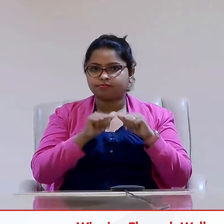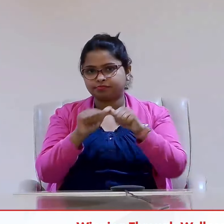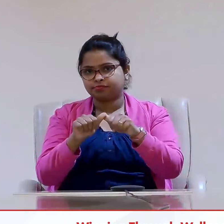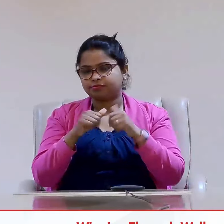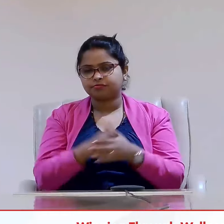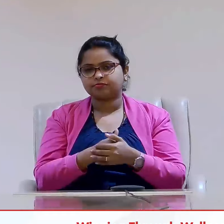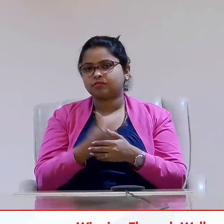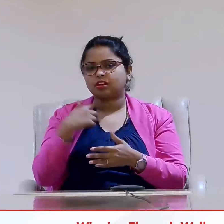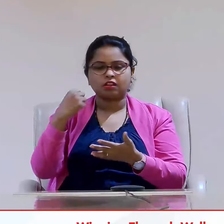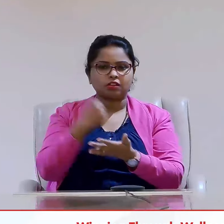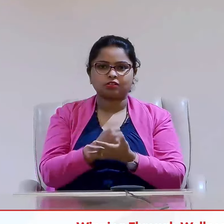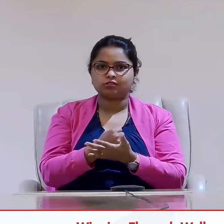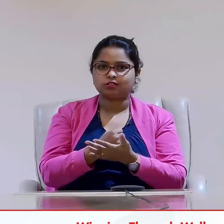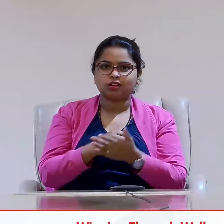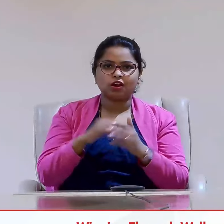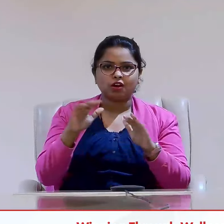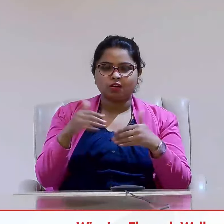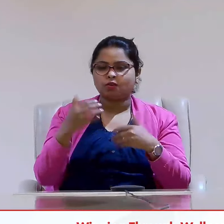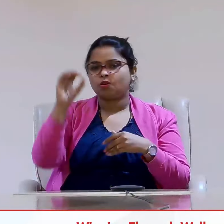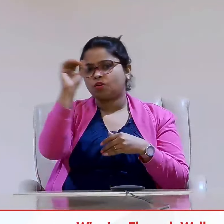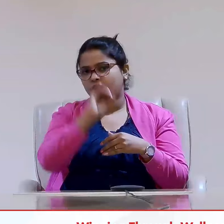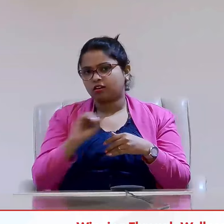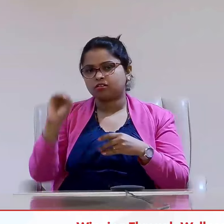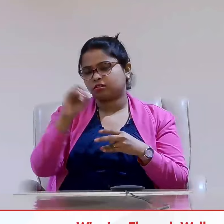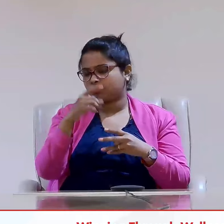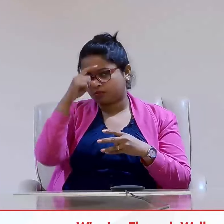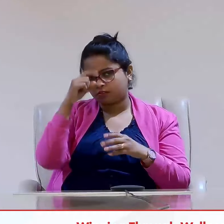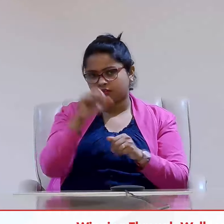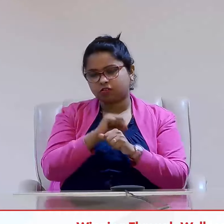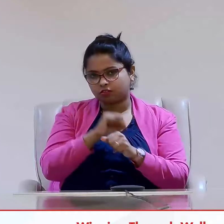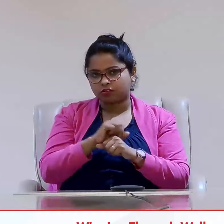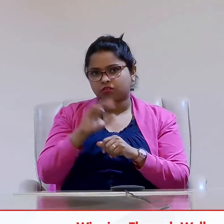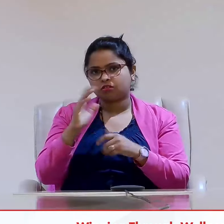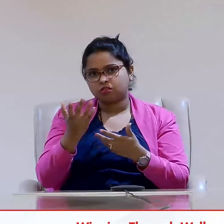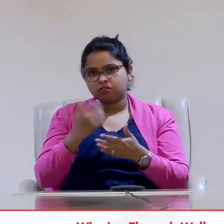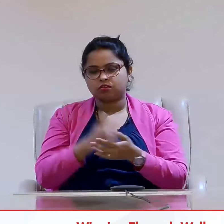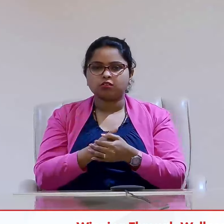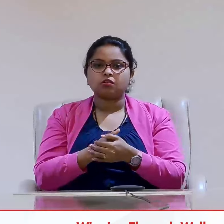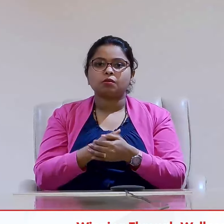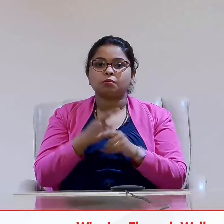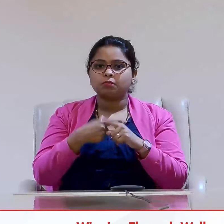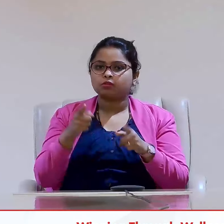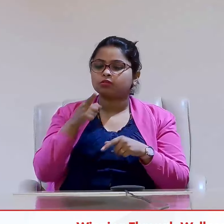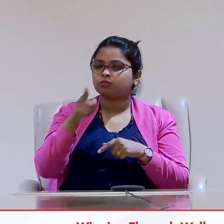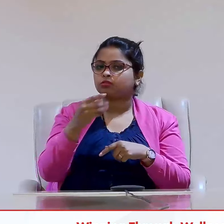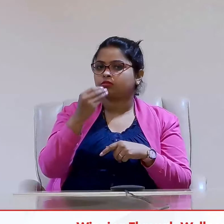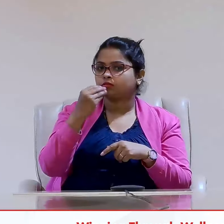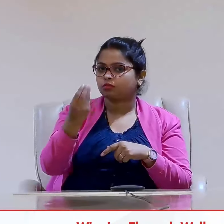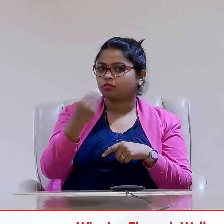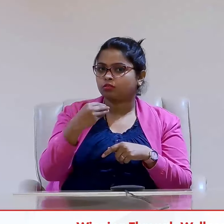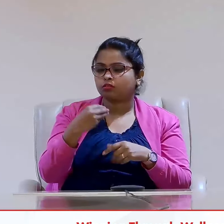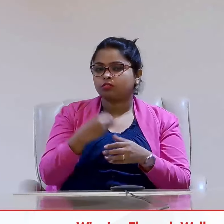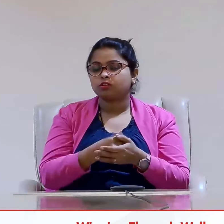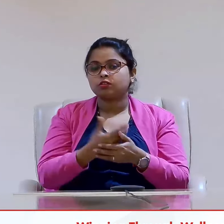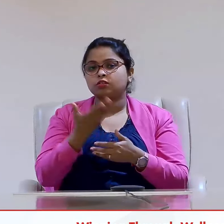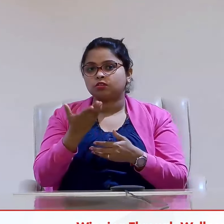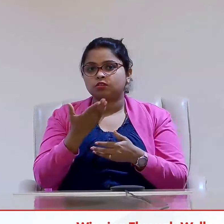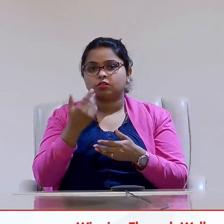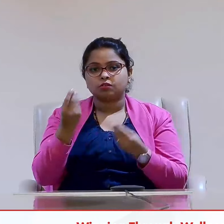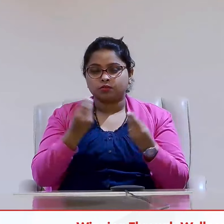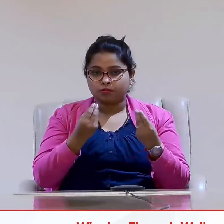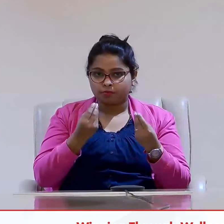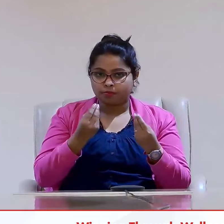not sure how the organization works around it, but you tell me, Anu, and you can tell me if there's something. I